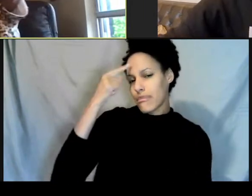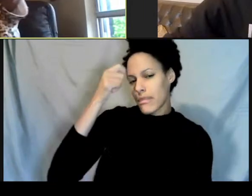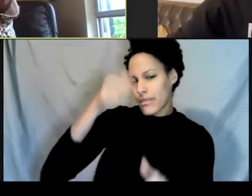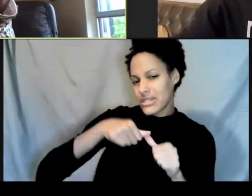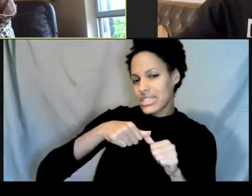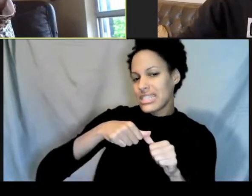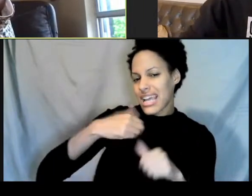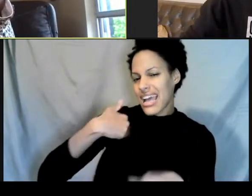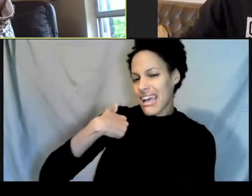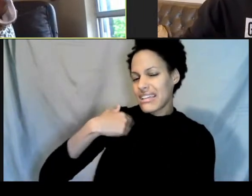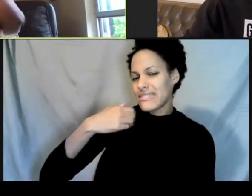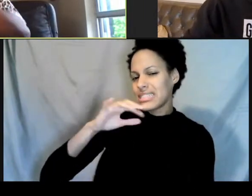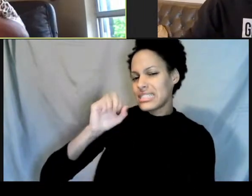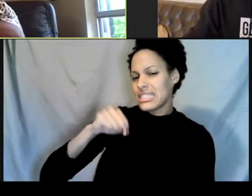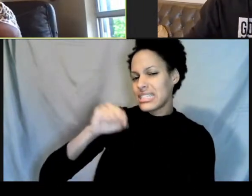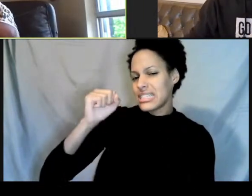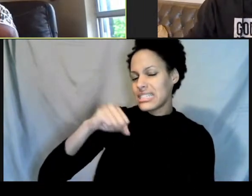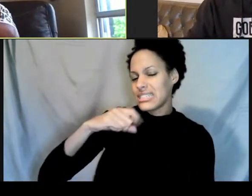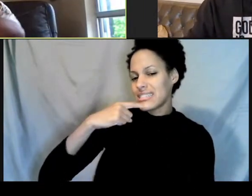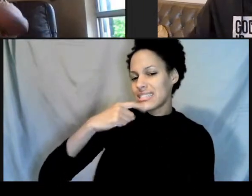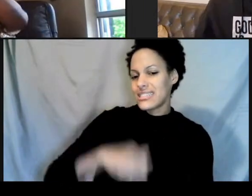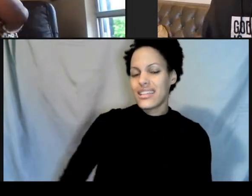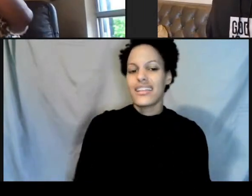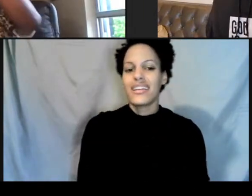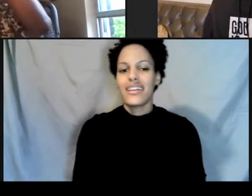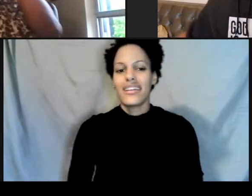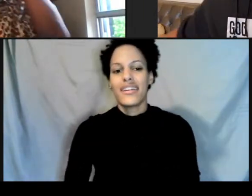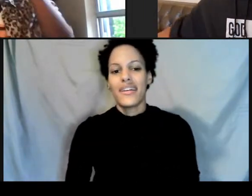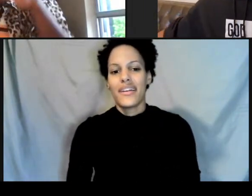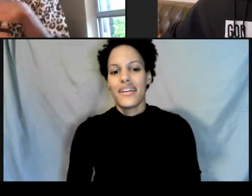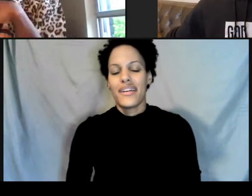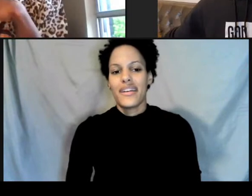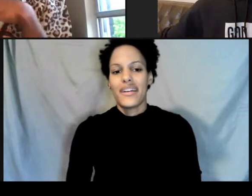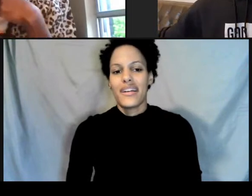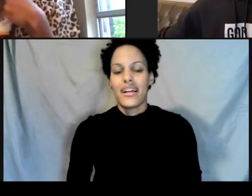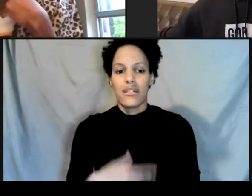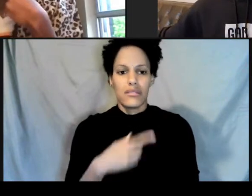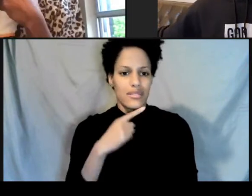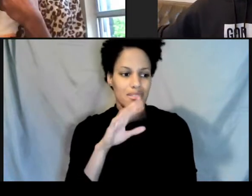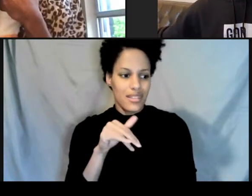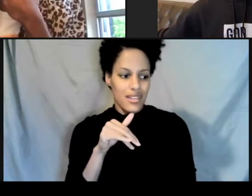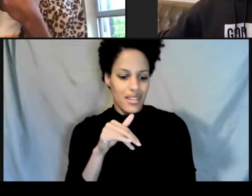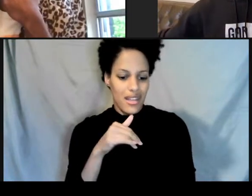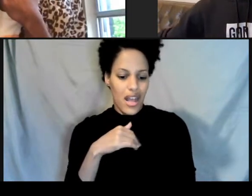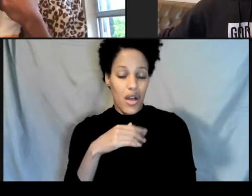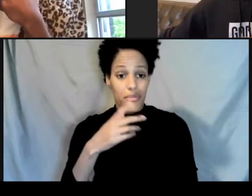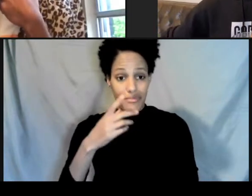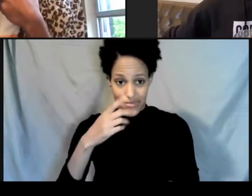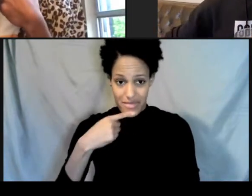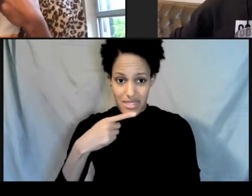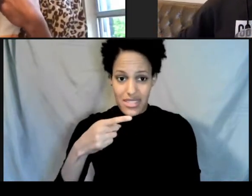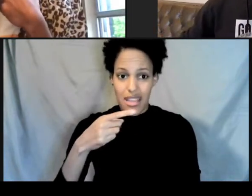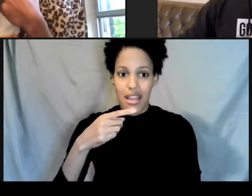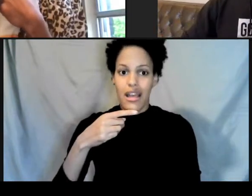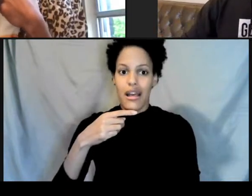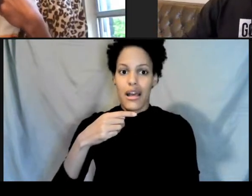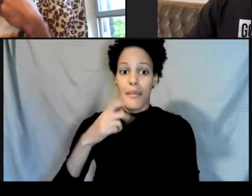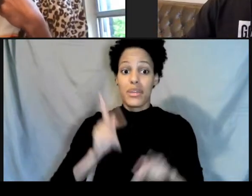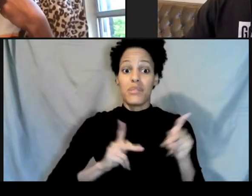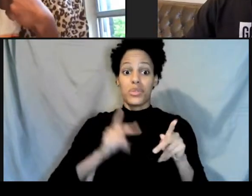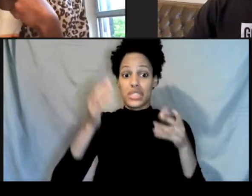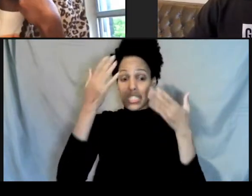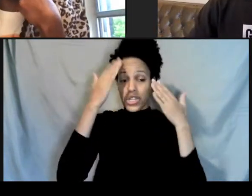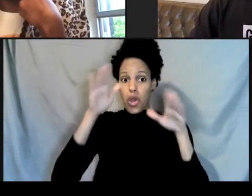And he did say, what they didn't know was there was no one doing what we were doing at that time. That's